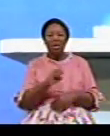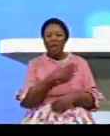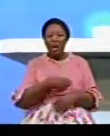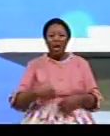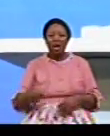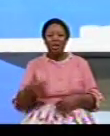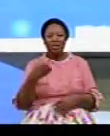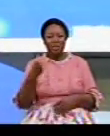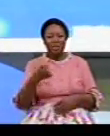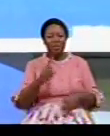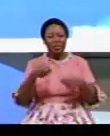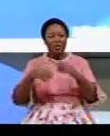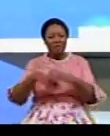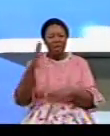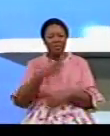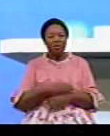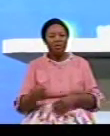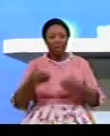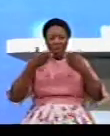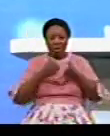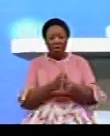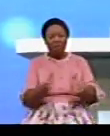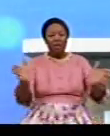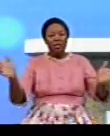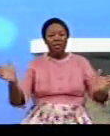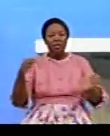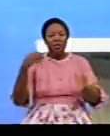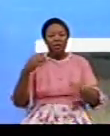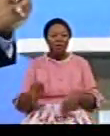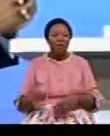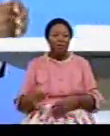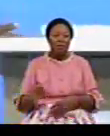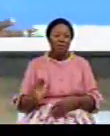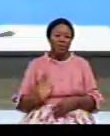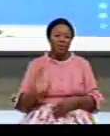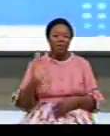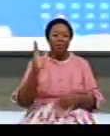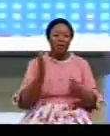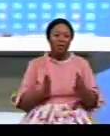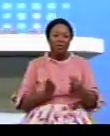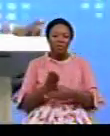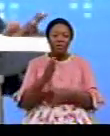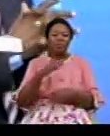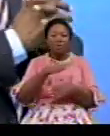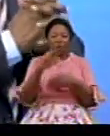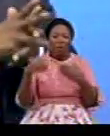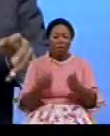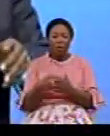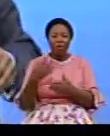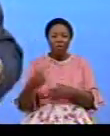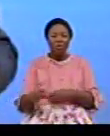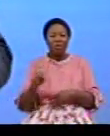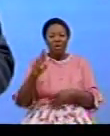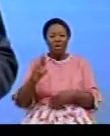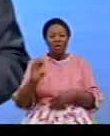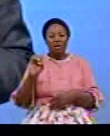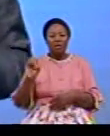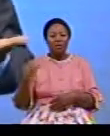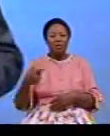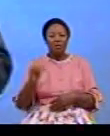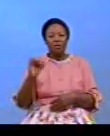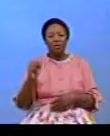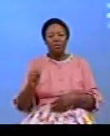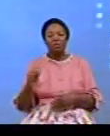the rain of righteousness, it will soak you on the outside. You know, if you've been in the